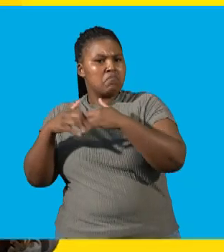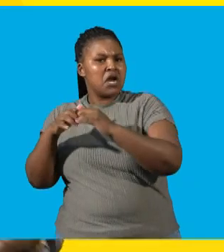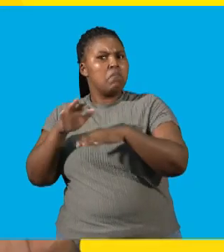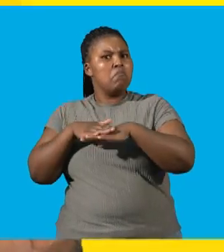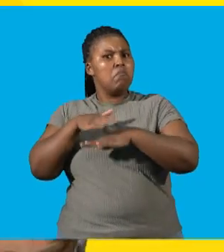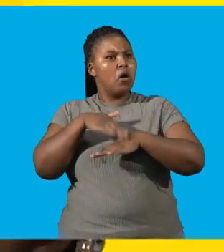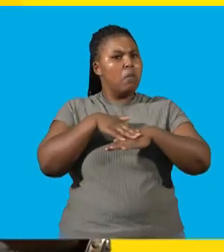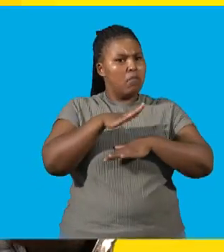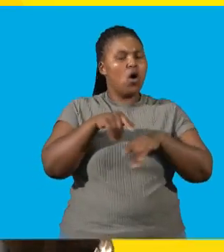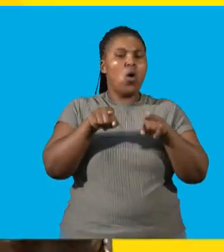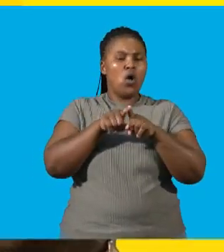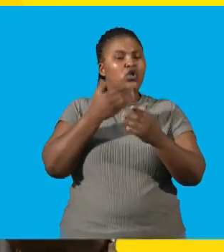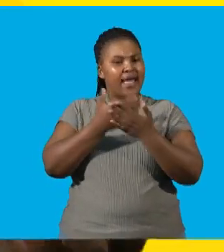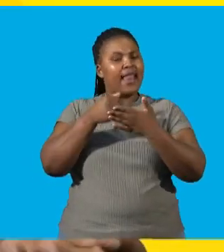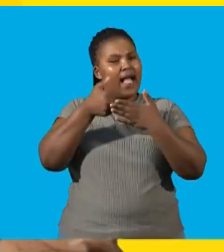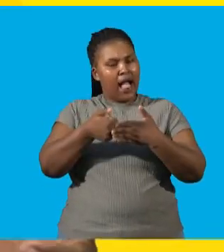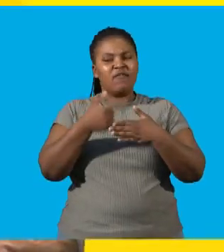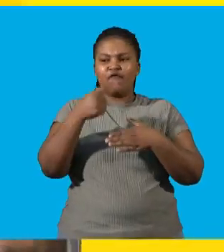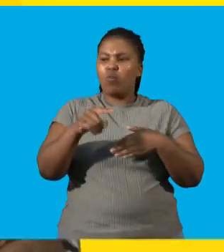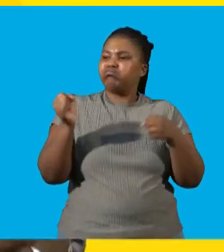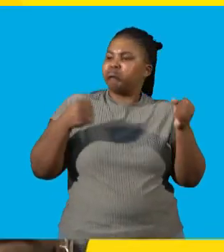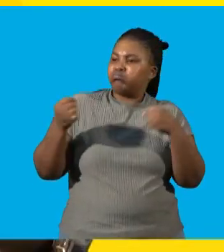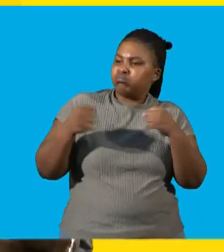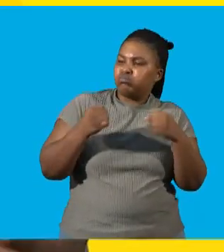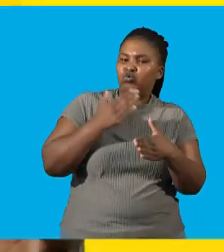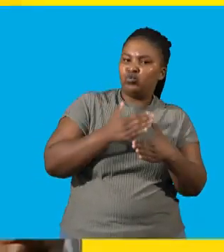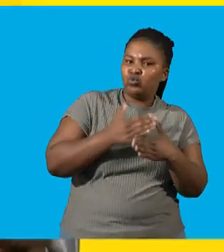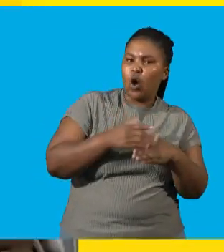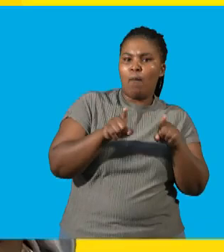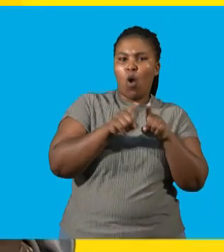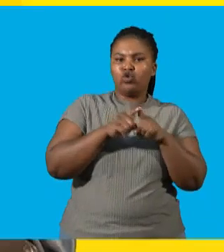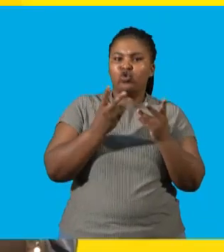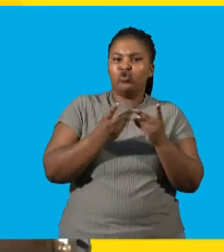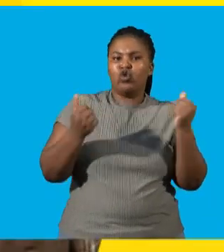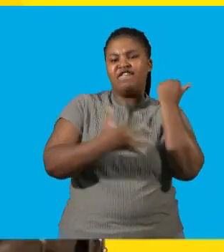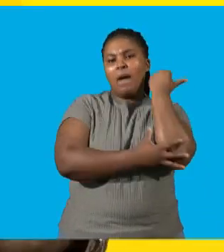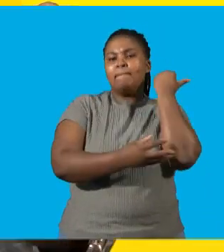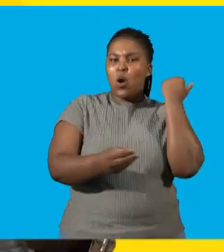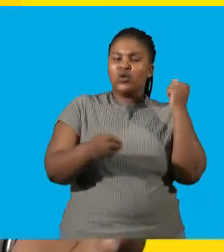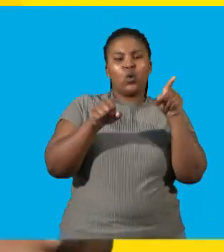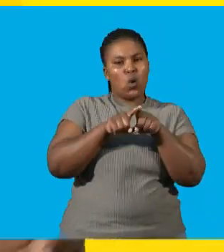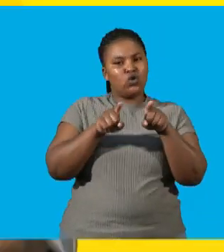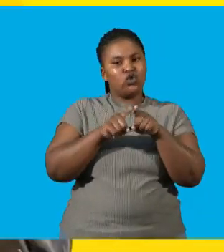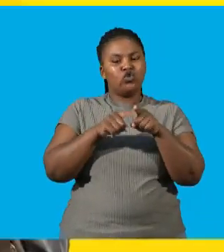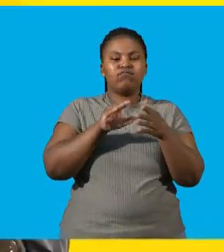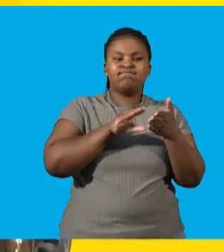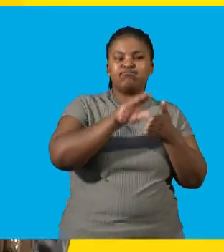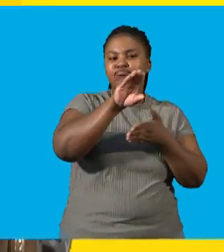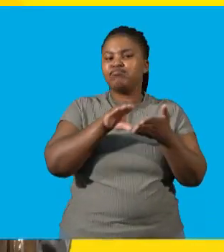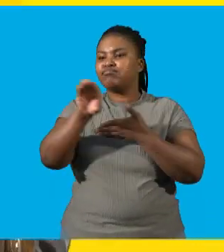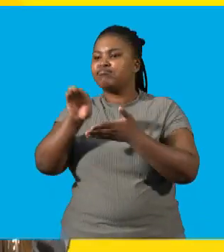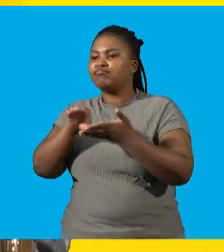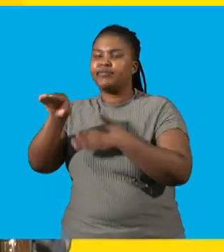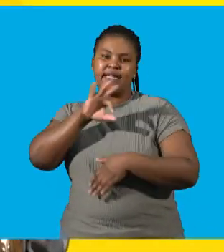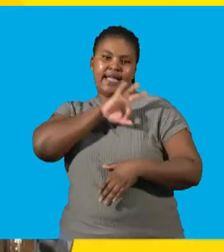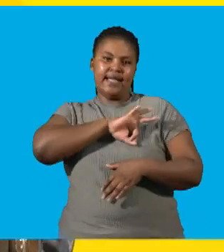economy, they can also help in job creation, alleviation of poverty, and also distribution of